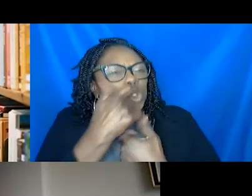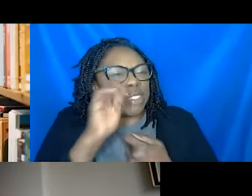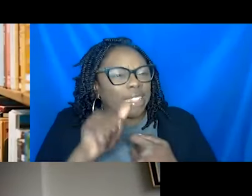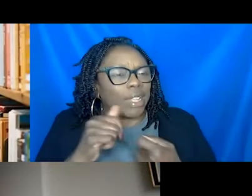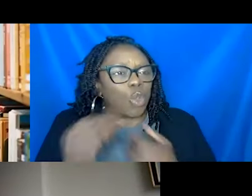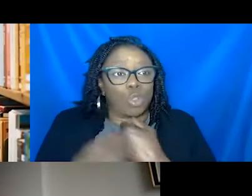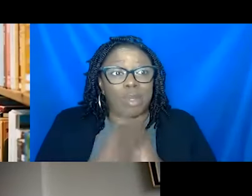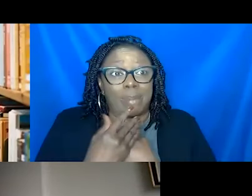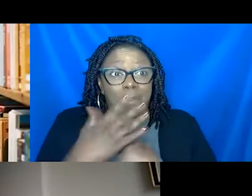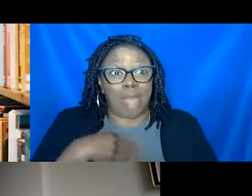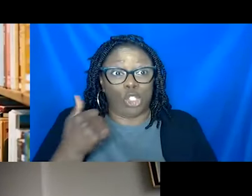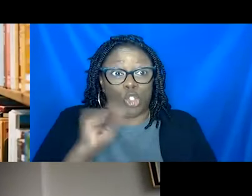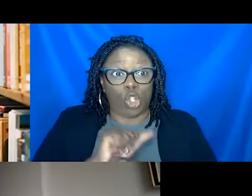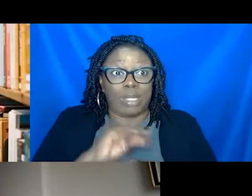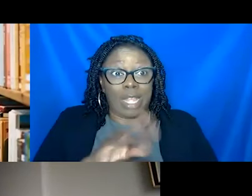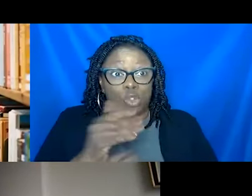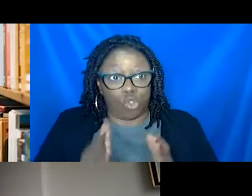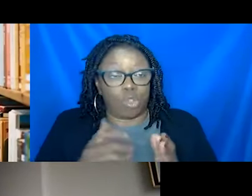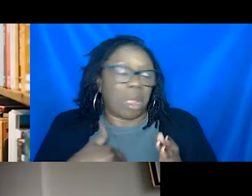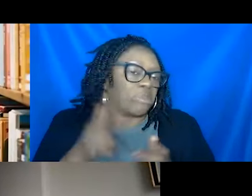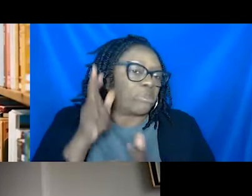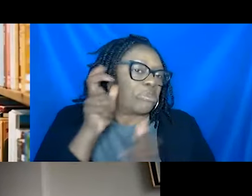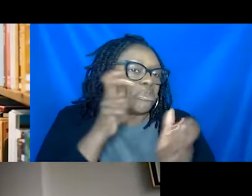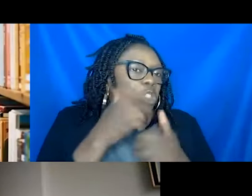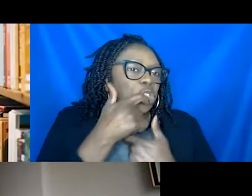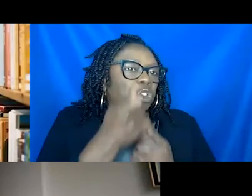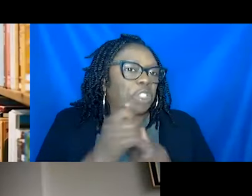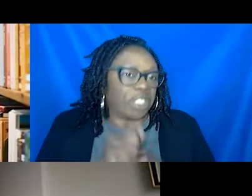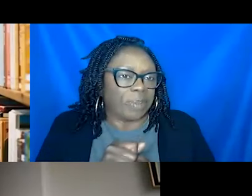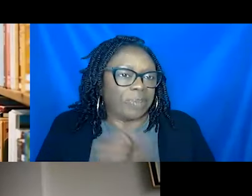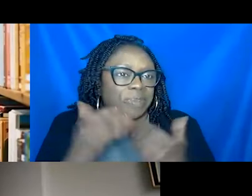counselor. Okay, great. Thank you.